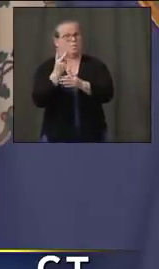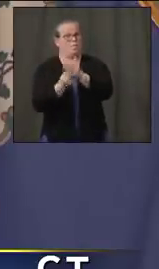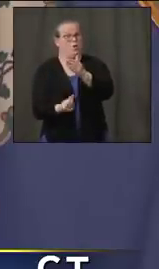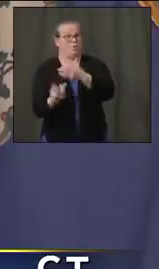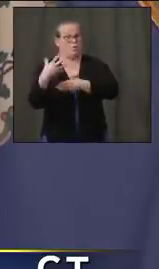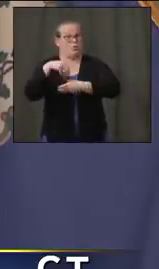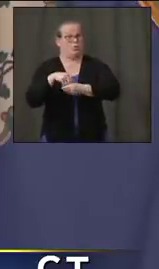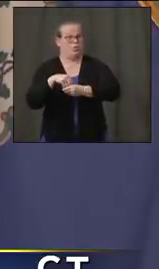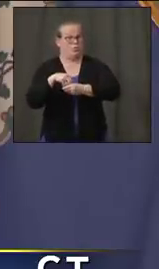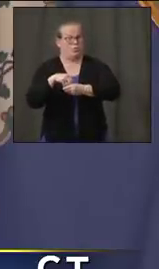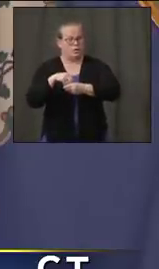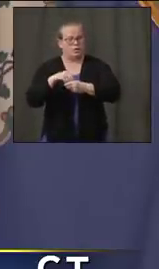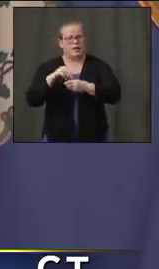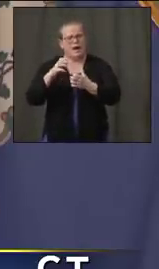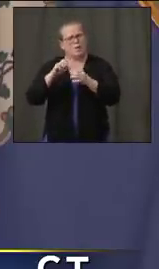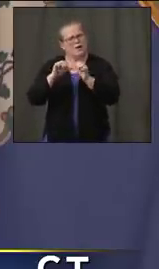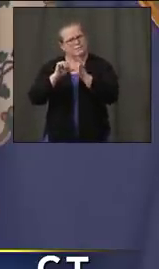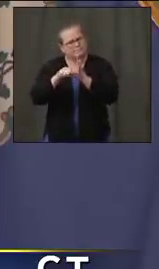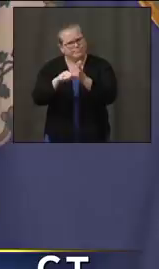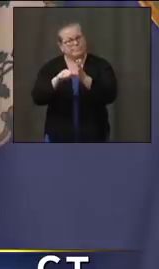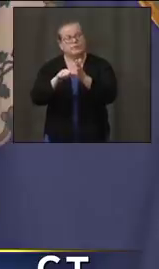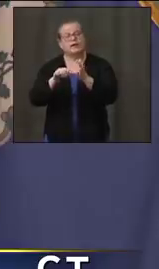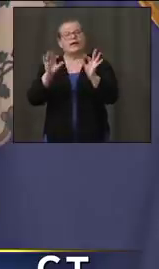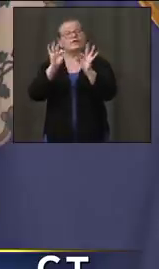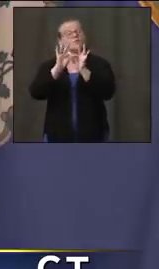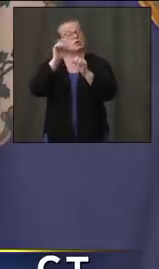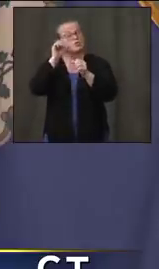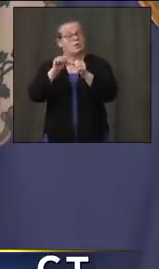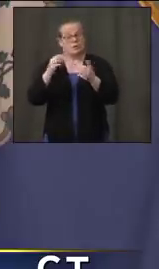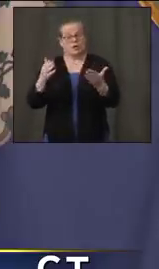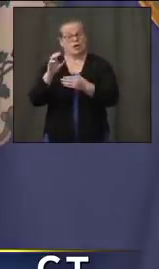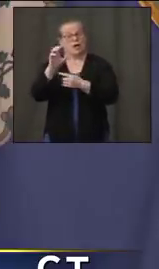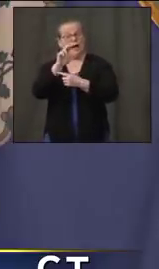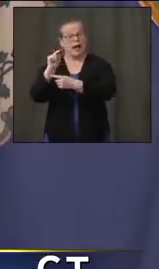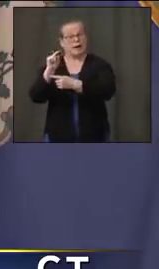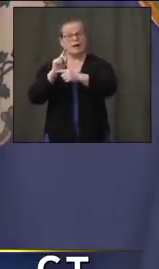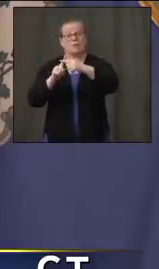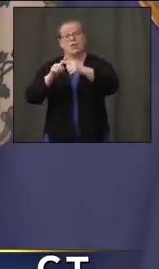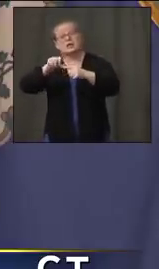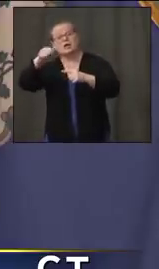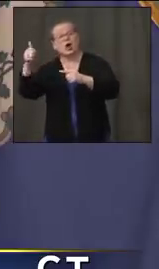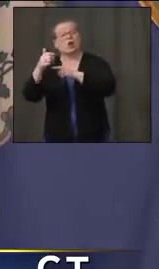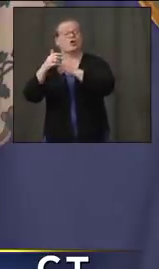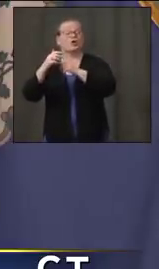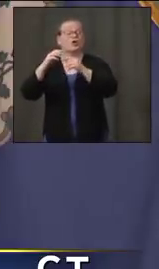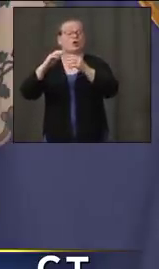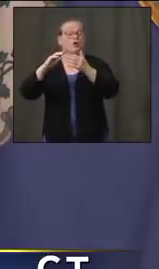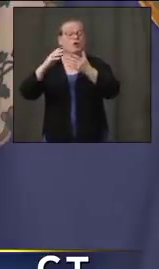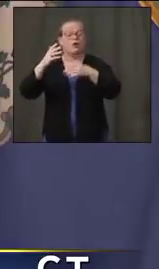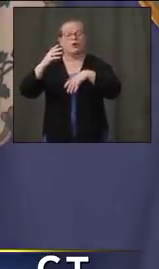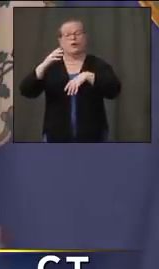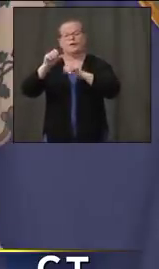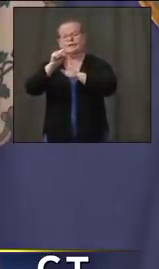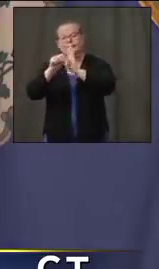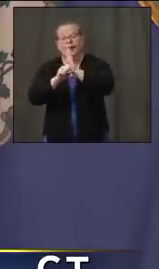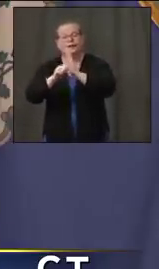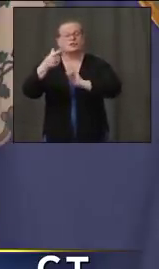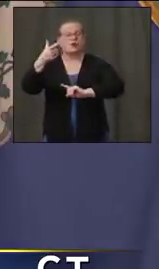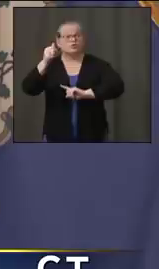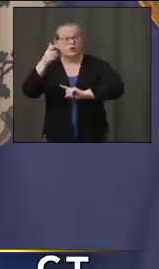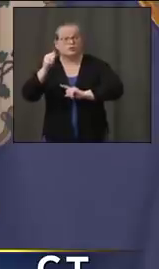through. You know, it's worth remembering that here in Connecticut, as well as places like Georgia and Texas, that most